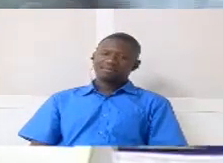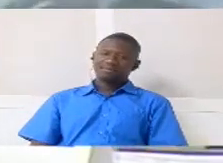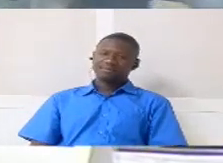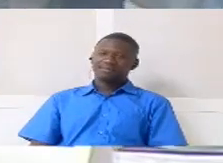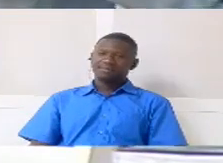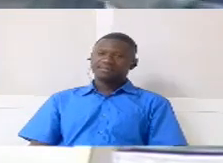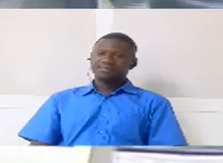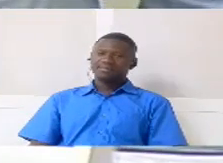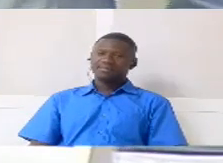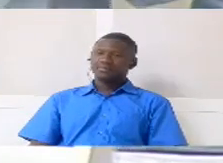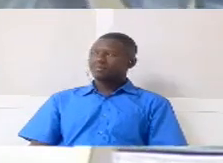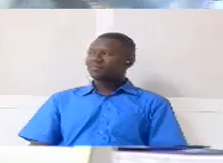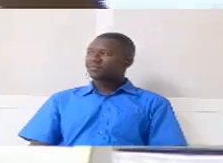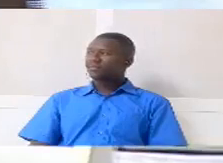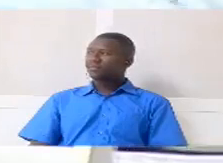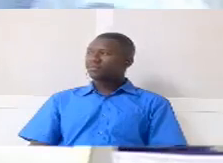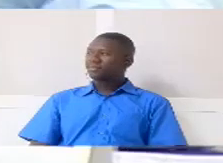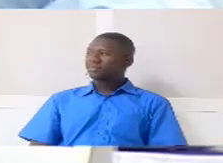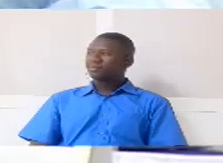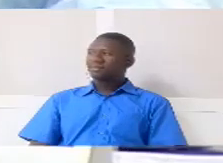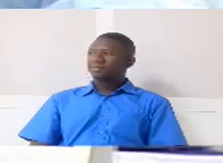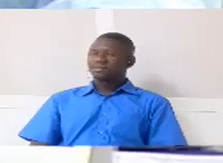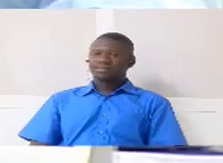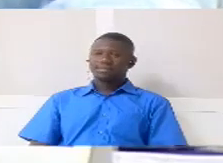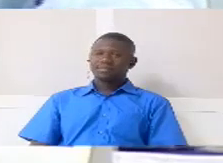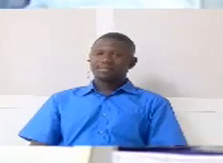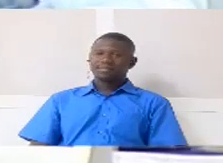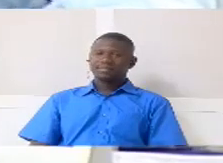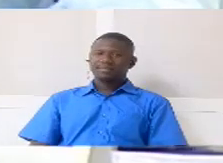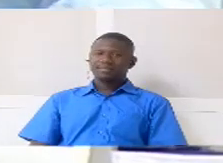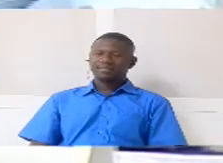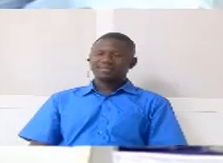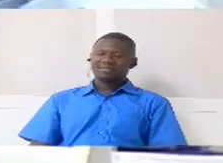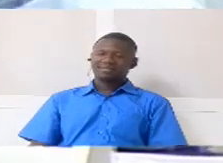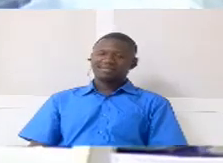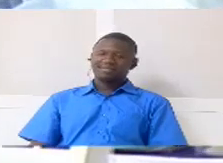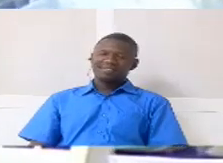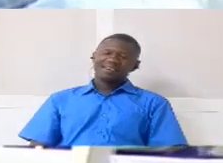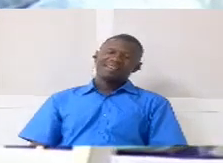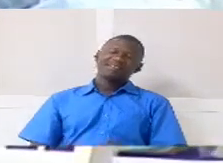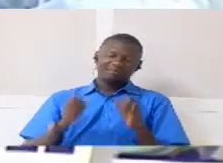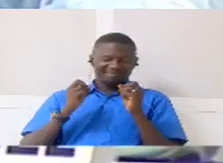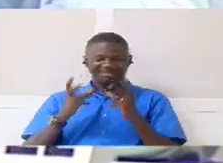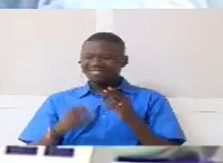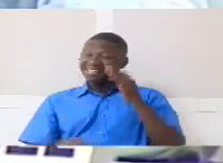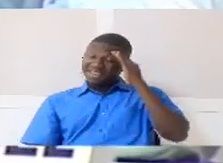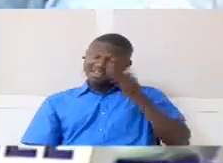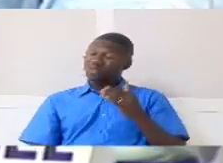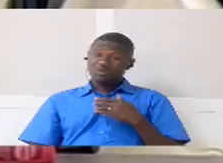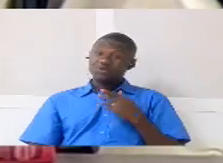I have. Thank you very much for anticipating what I wanted to say, but I haven't quite that far